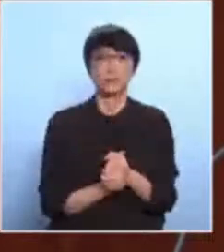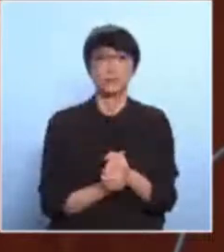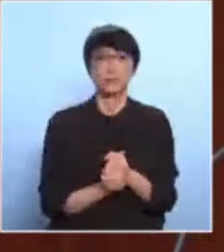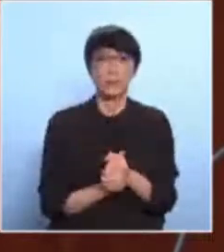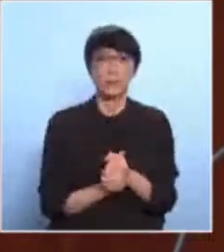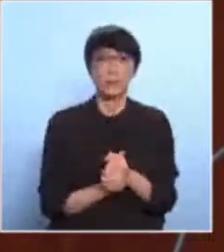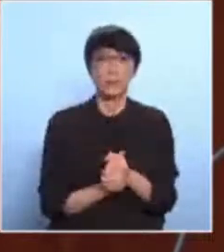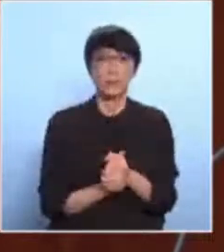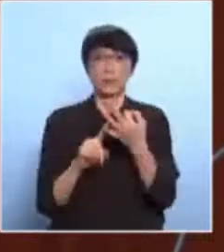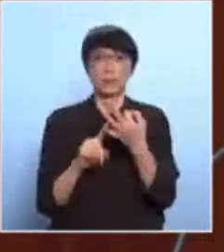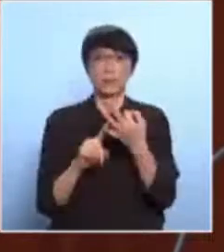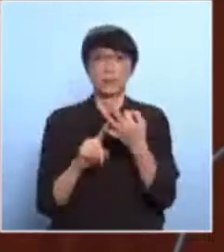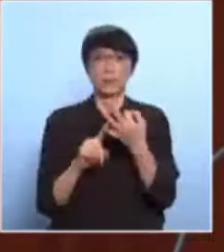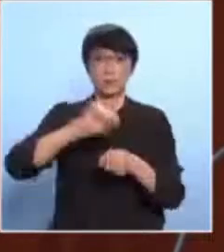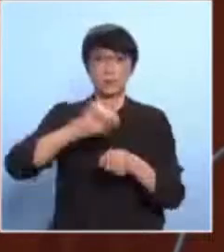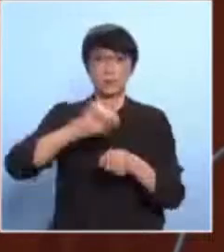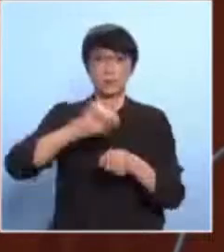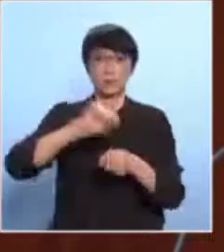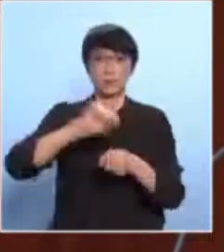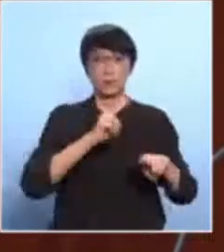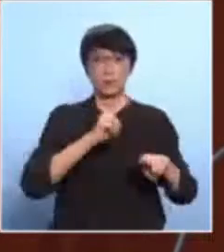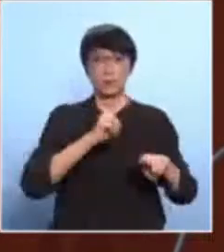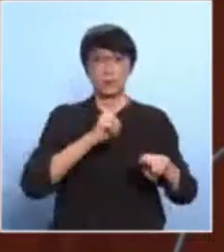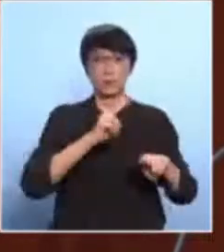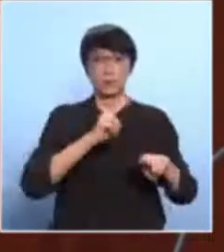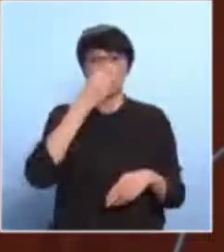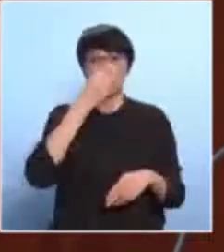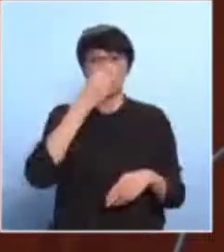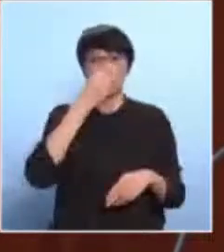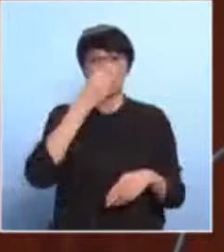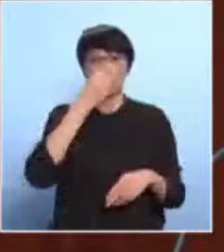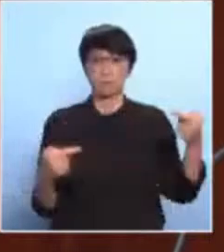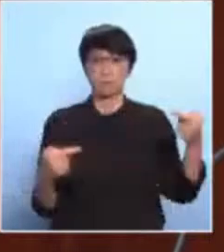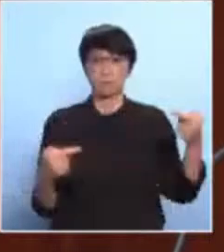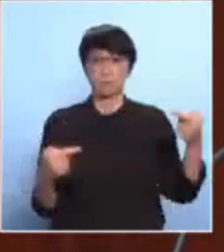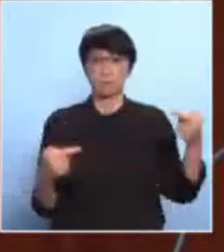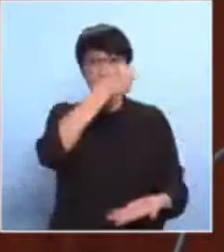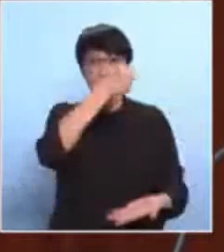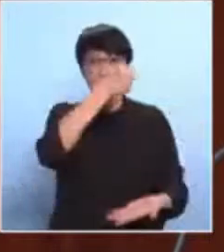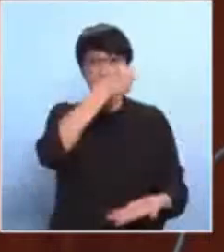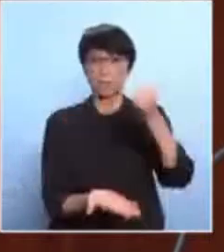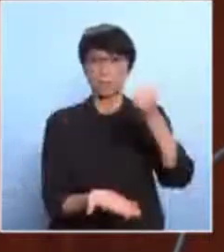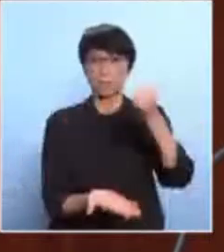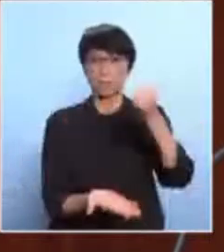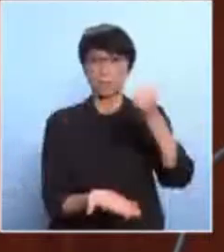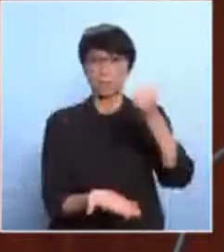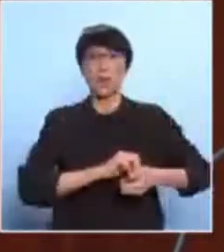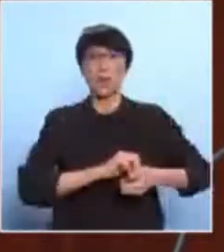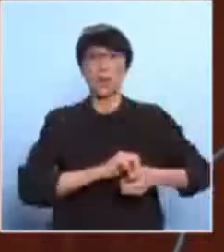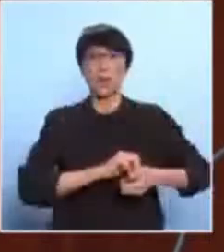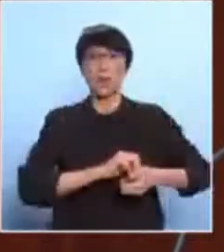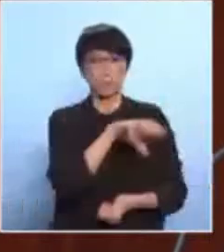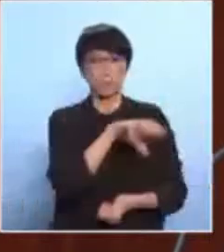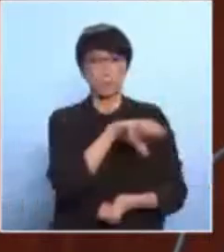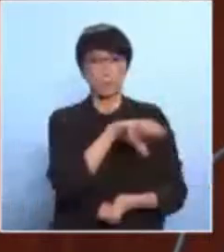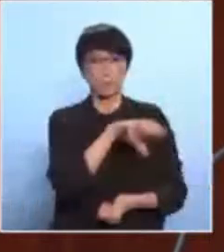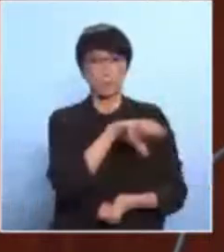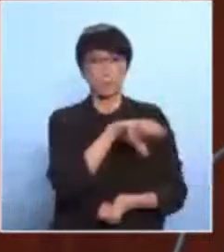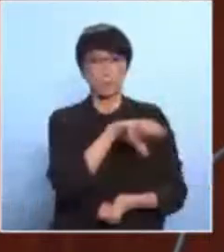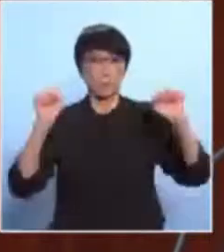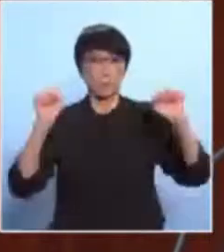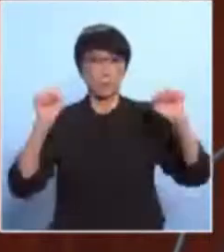of qualifications. We will work with the relevant mainland authorities on the arrangements for mutual recognition of sub-degree